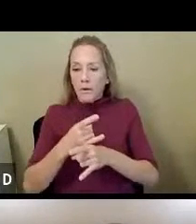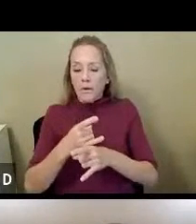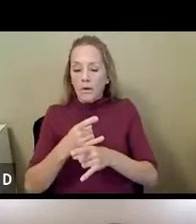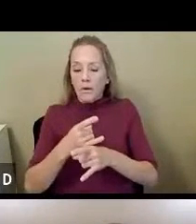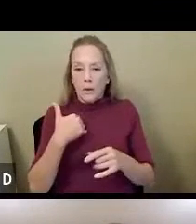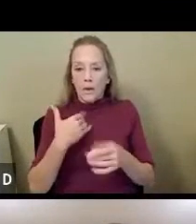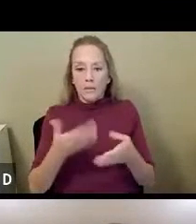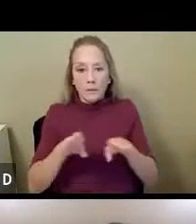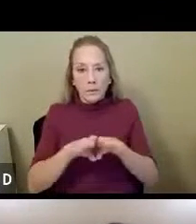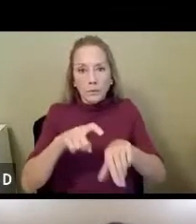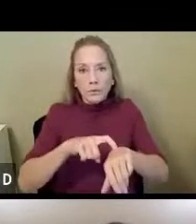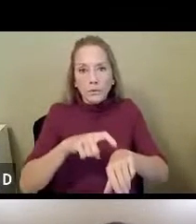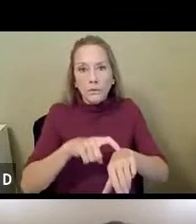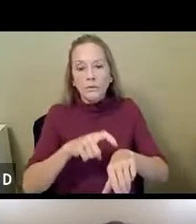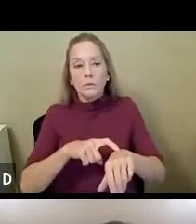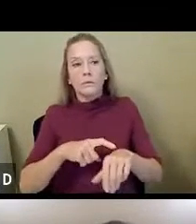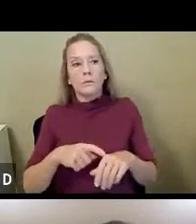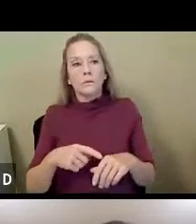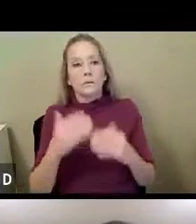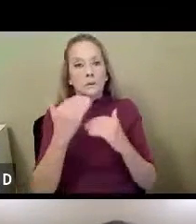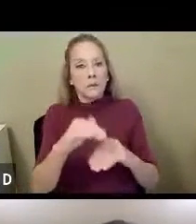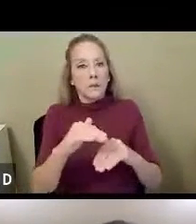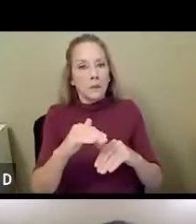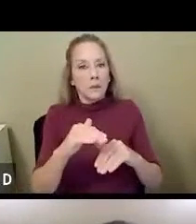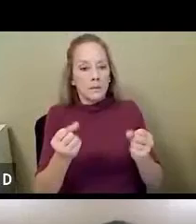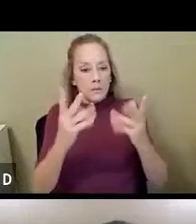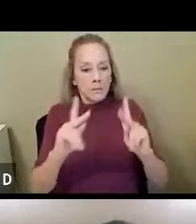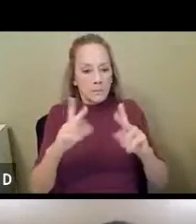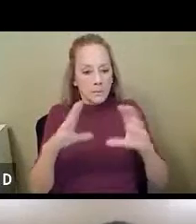to crowd size in place.